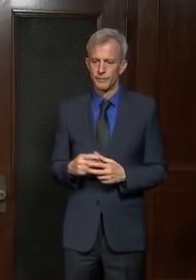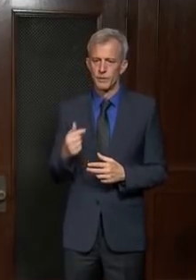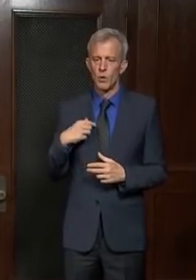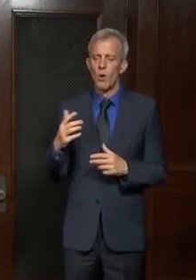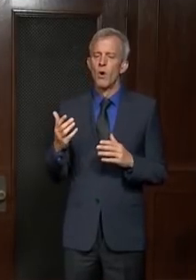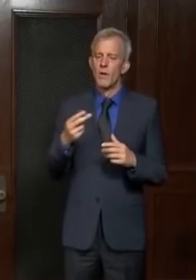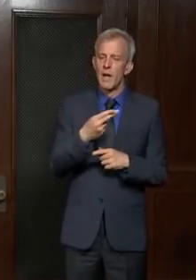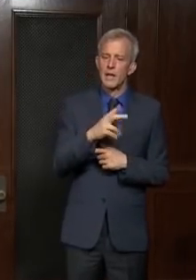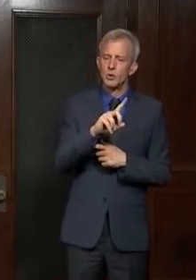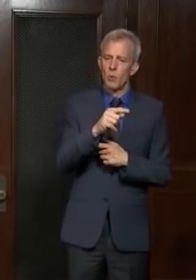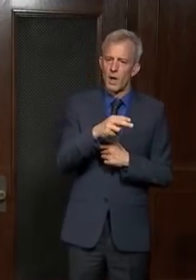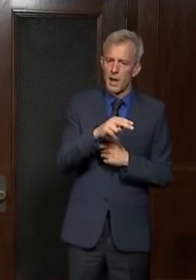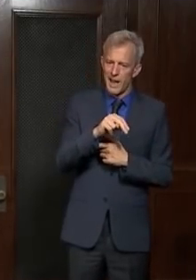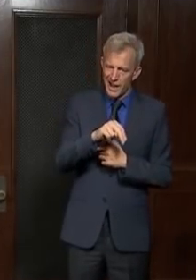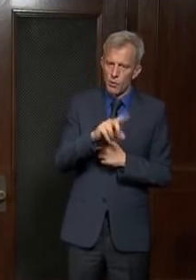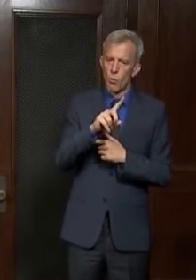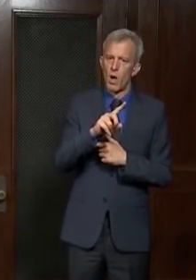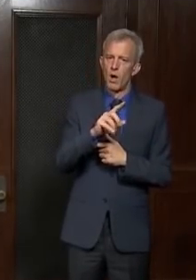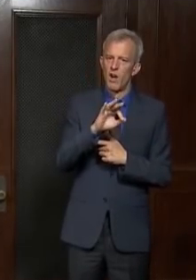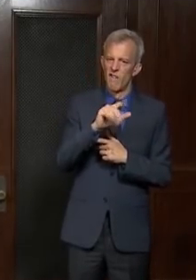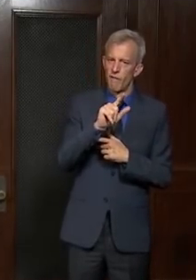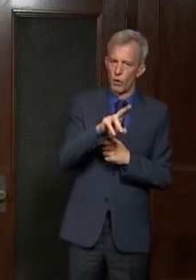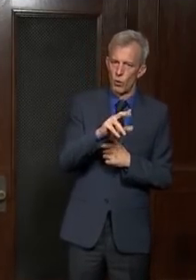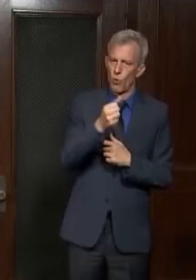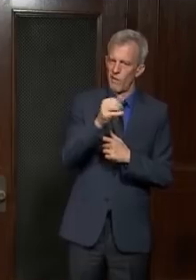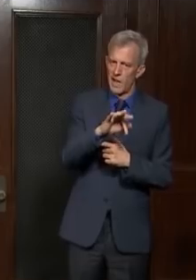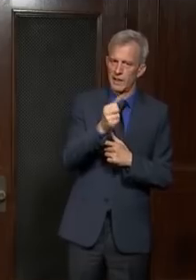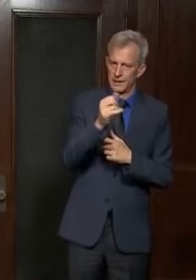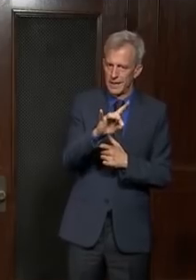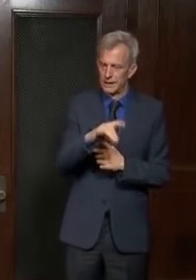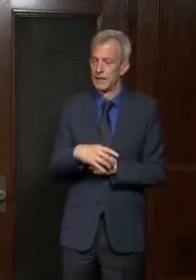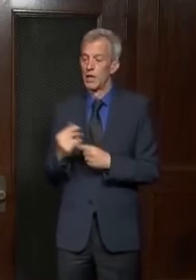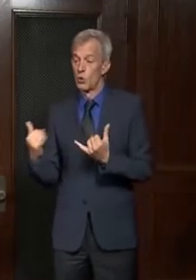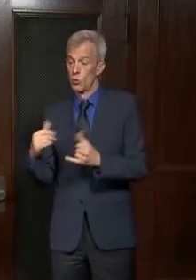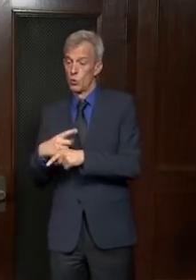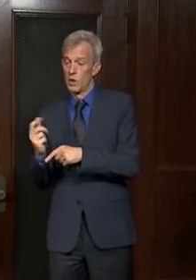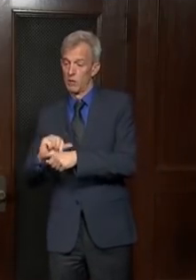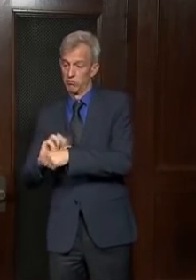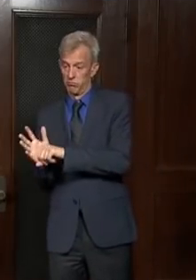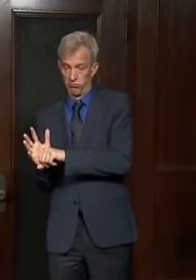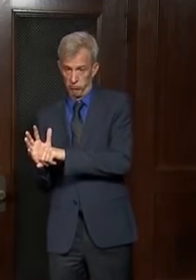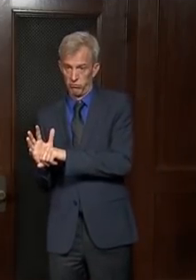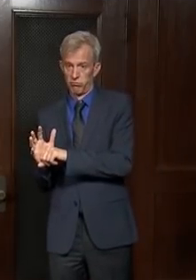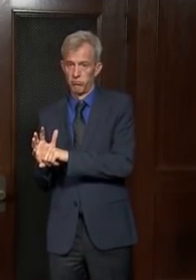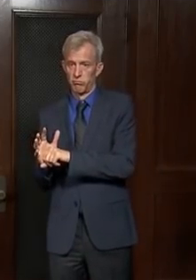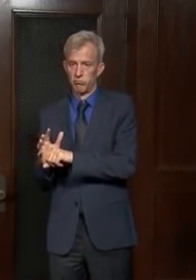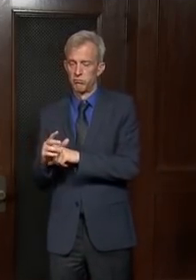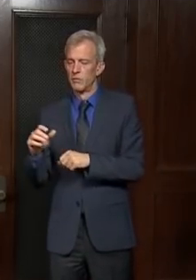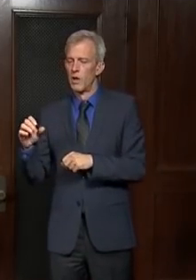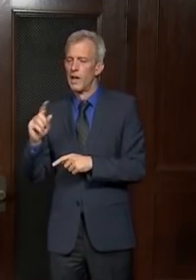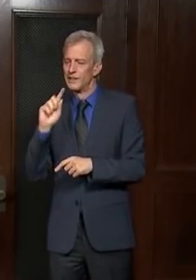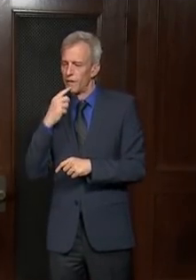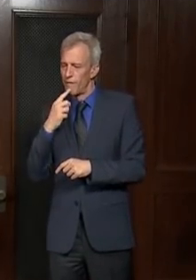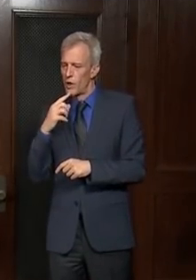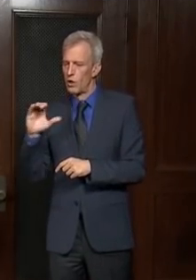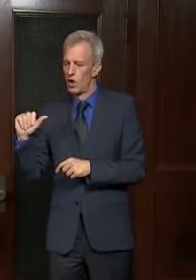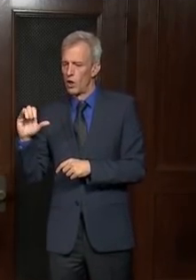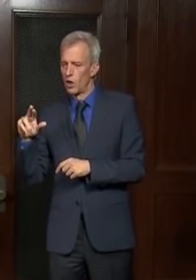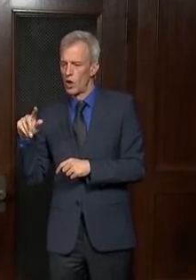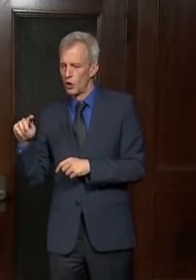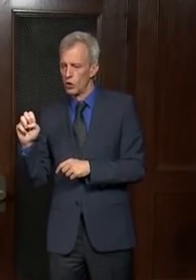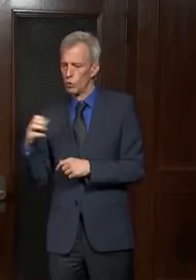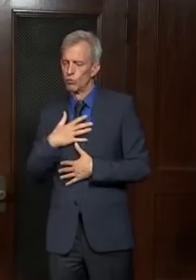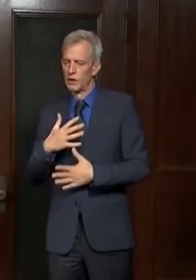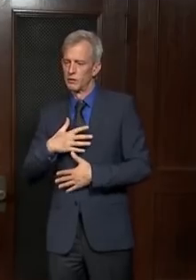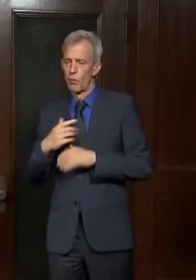H1N1 influenza of 1918 and today's novel coronavirus known as severe acute respiratory syndrome